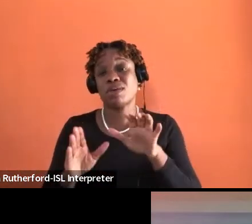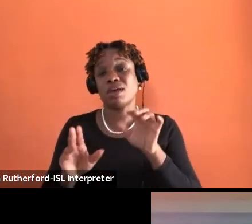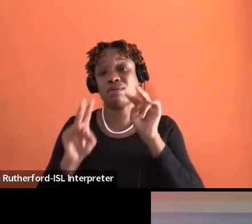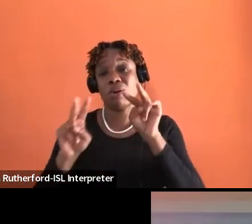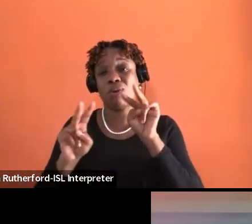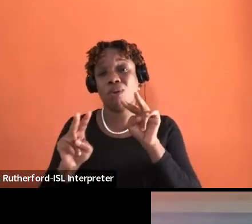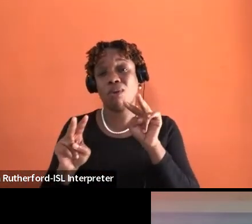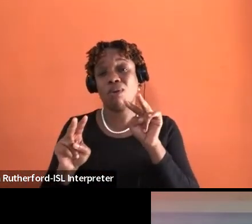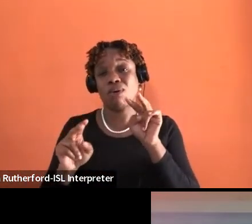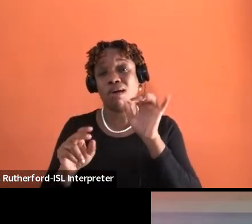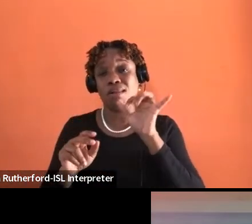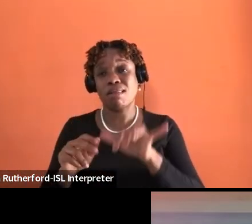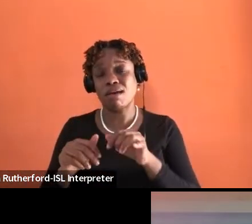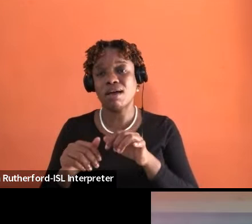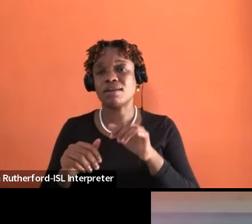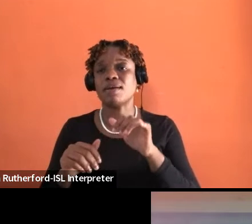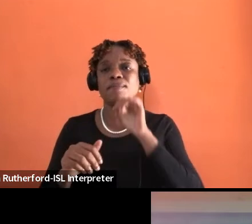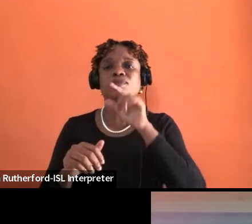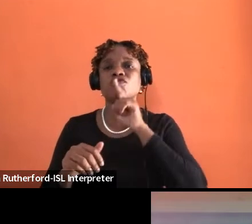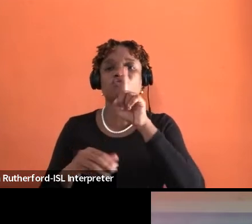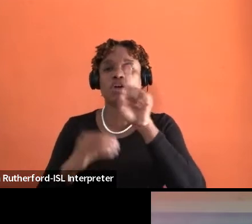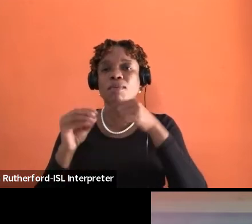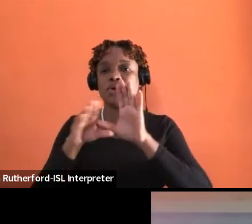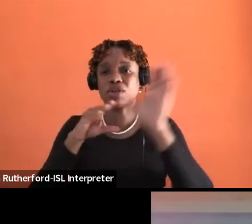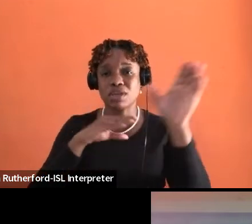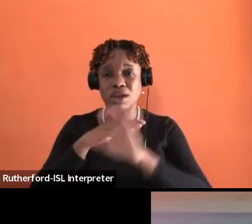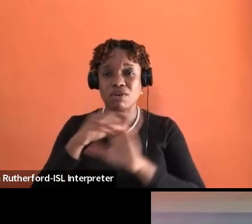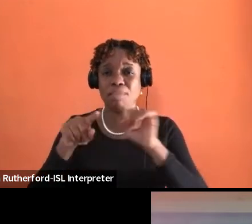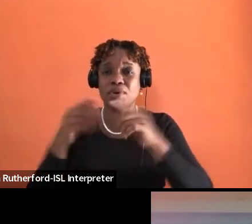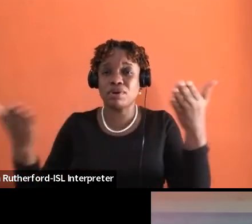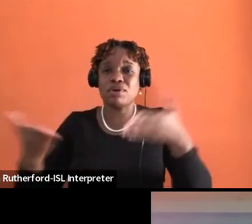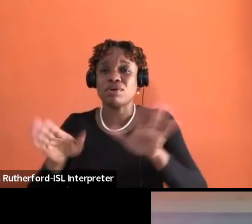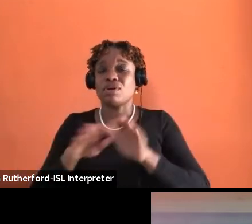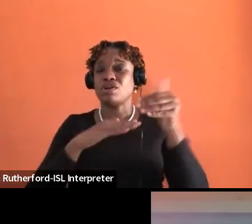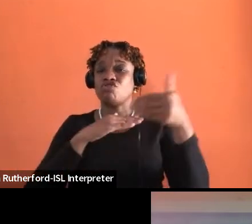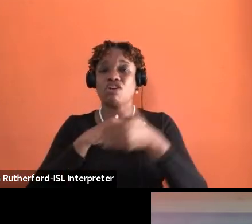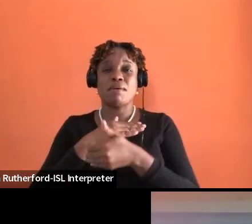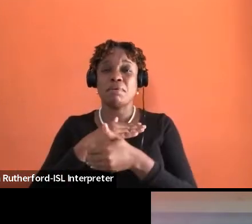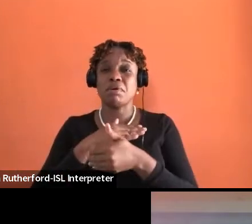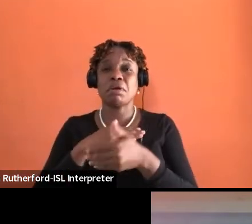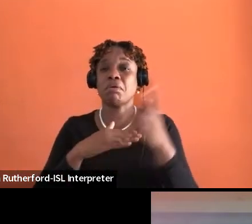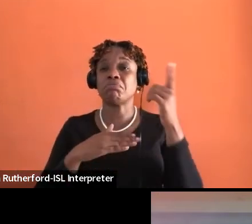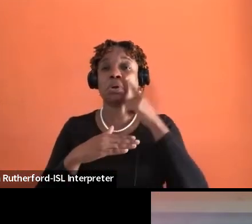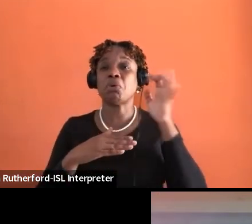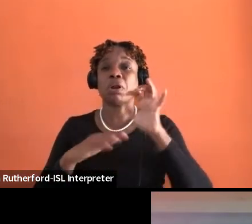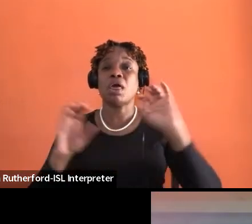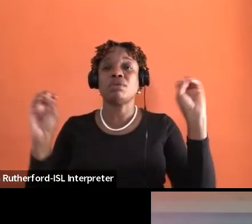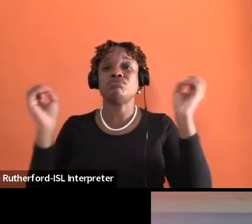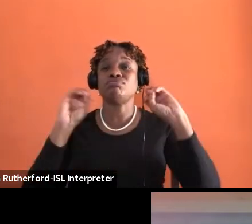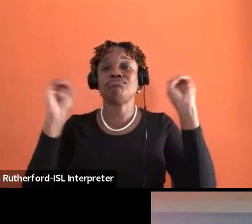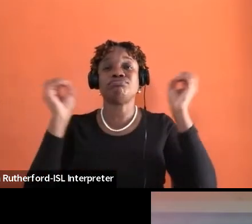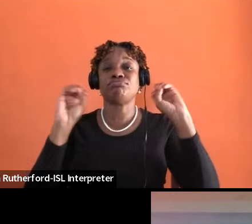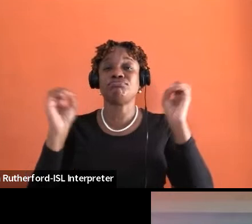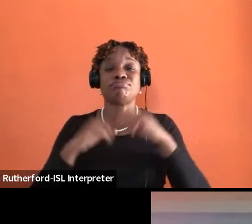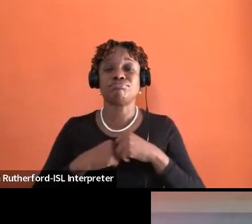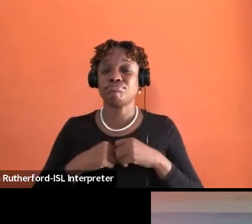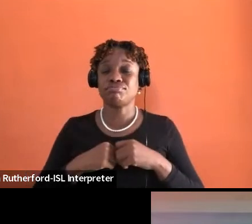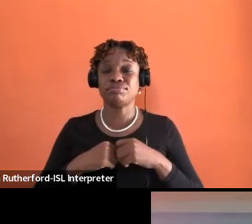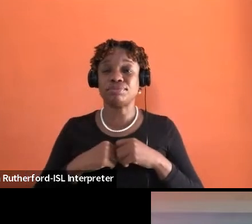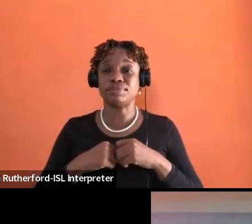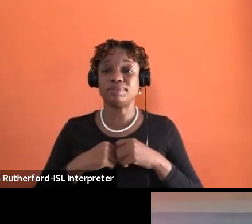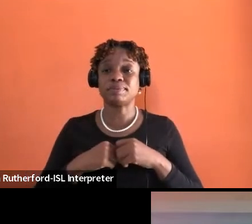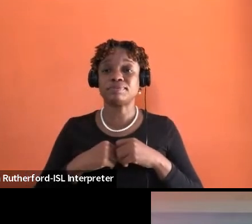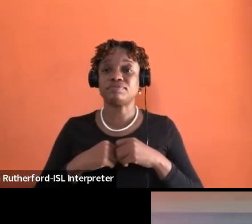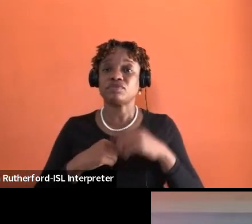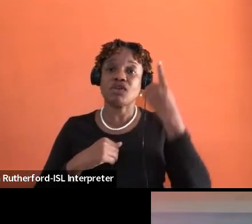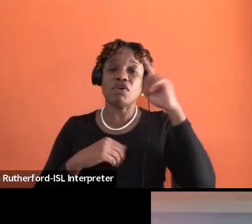the Caribbean, but I know that in Jamaica, it is next to none. There is no accessibility for play,